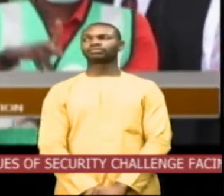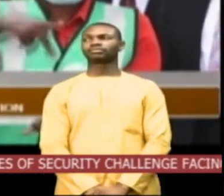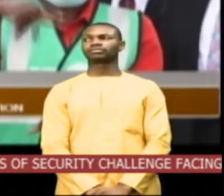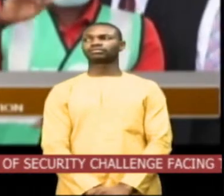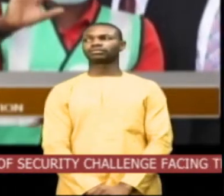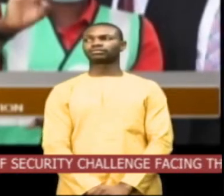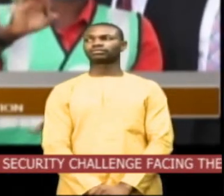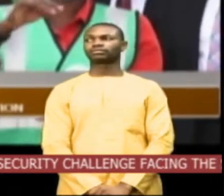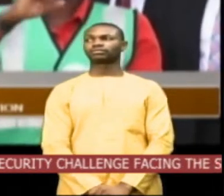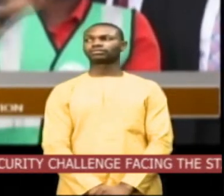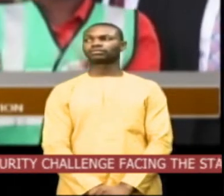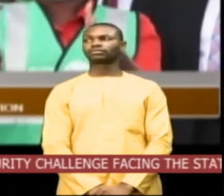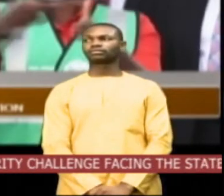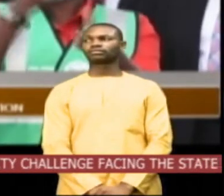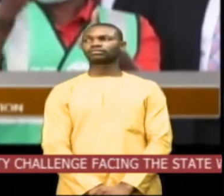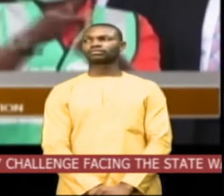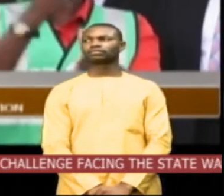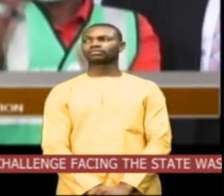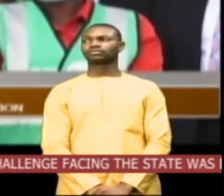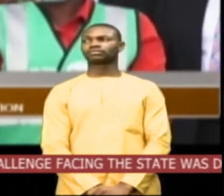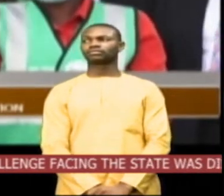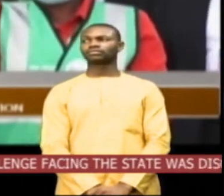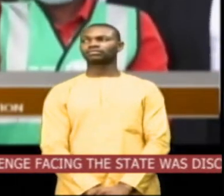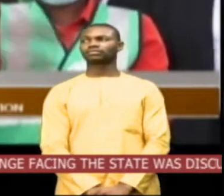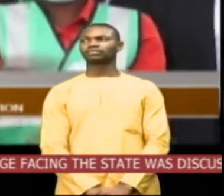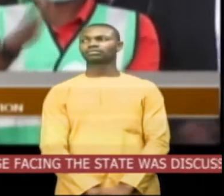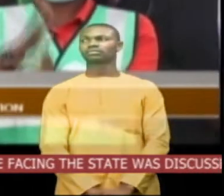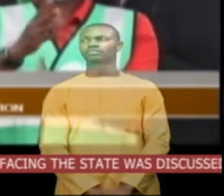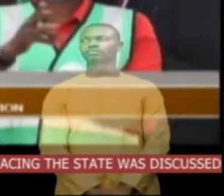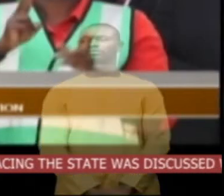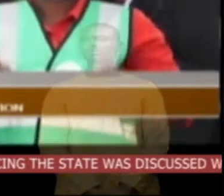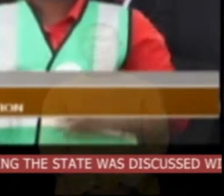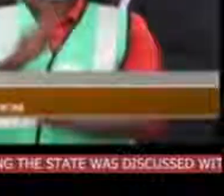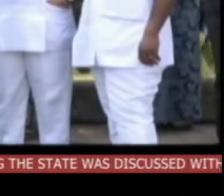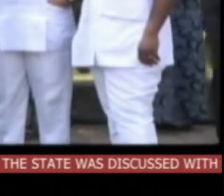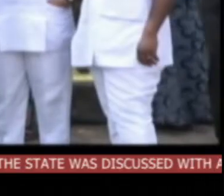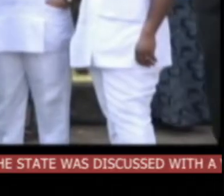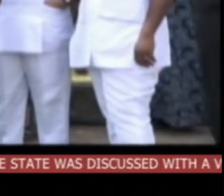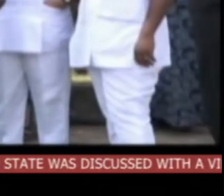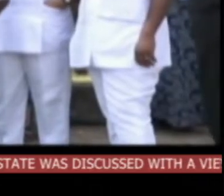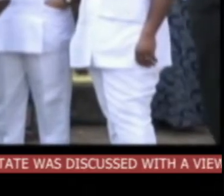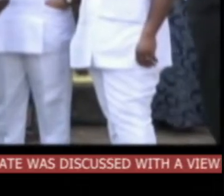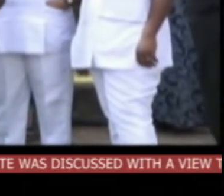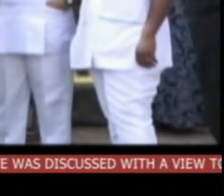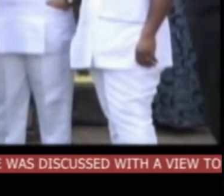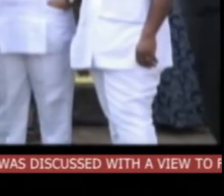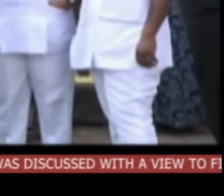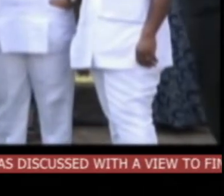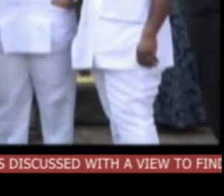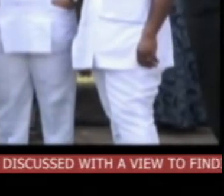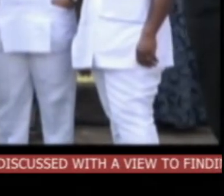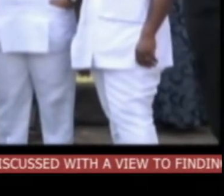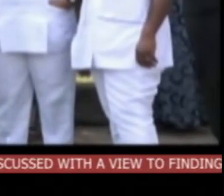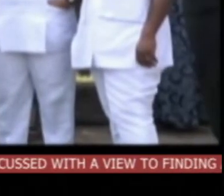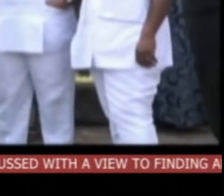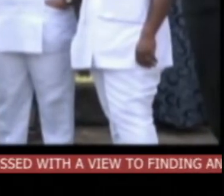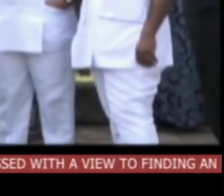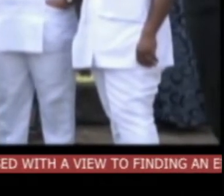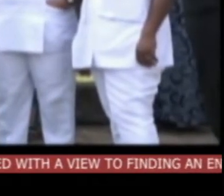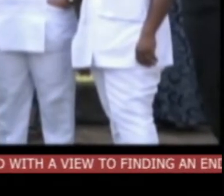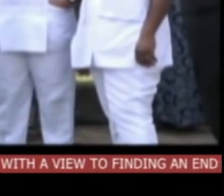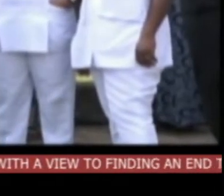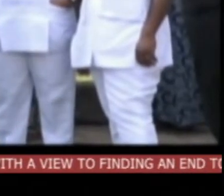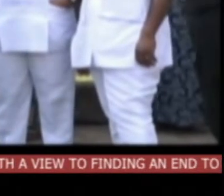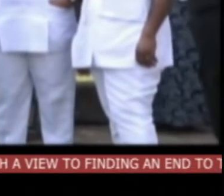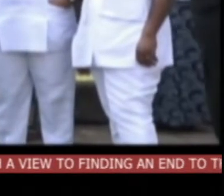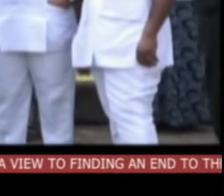Force is prioritizing the frontline health workers in the first batch of vaccines received. They